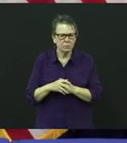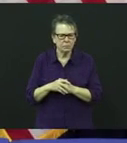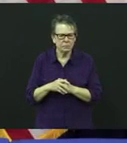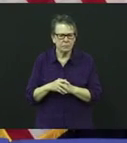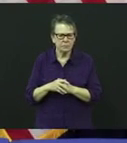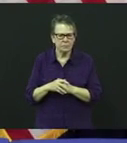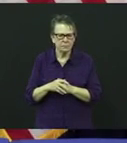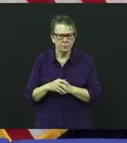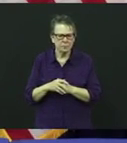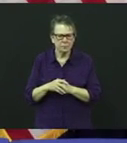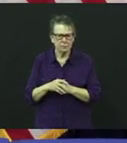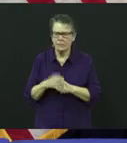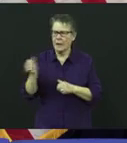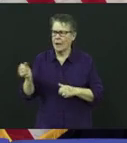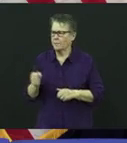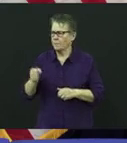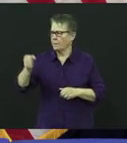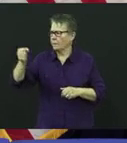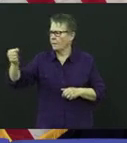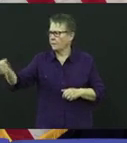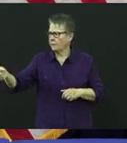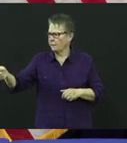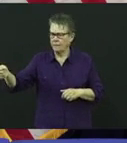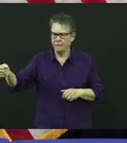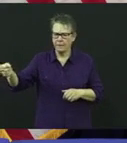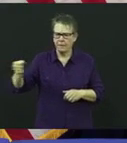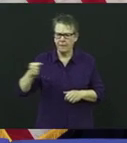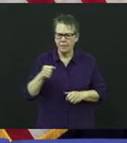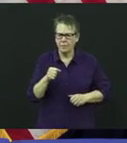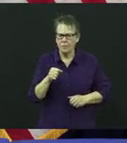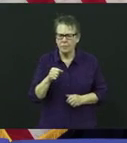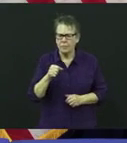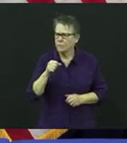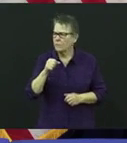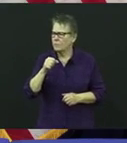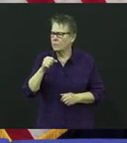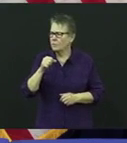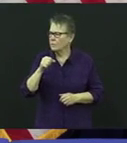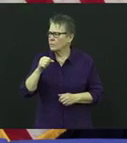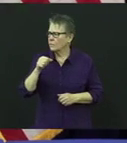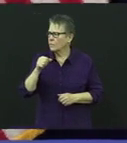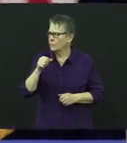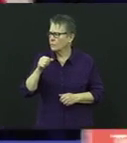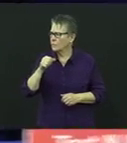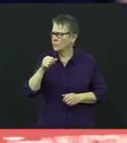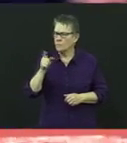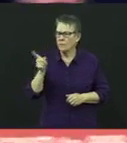James Dombrowski, the Post-Eagle. Colonel, have we seen a significant decrease in crime across the state? What's going on?